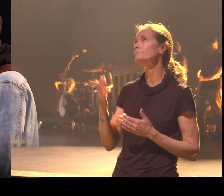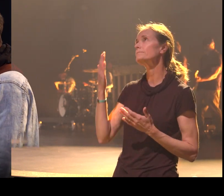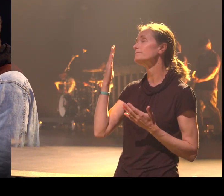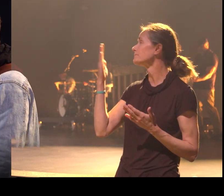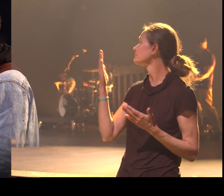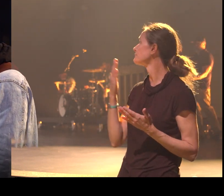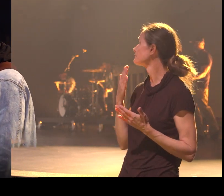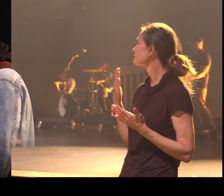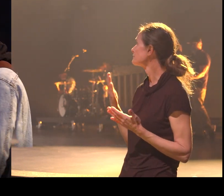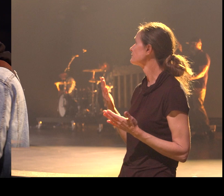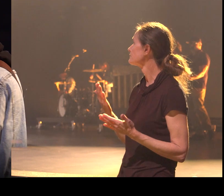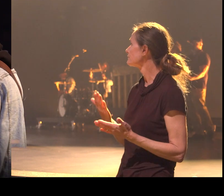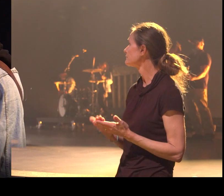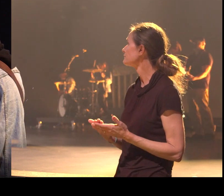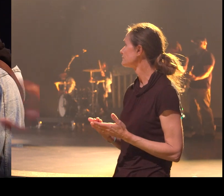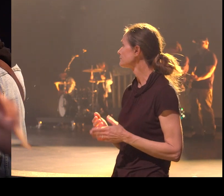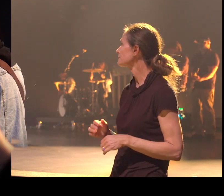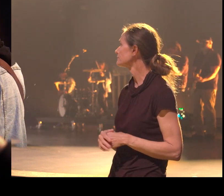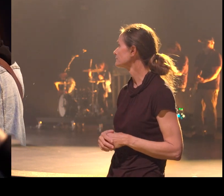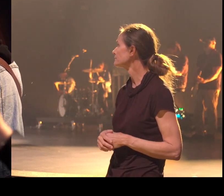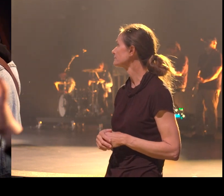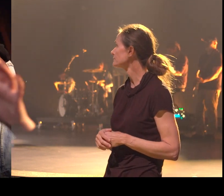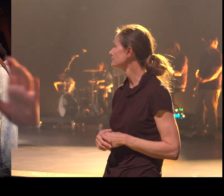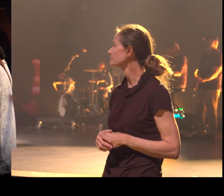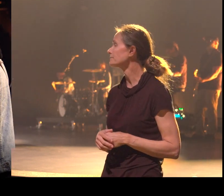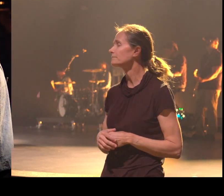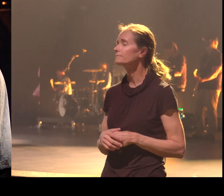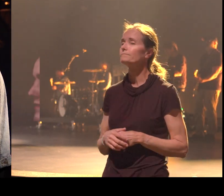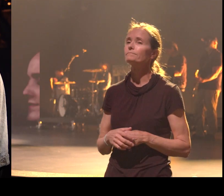You're good.